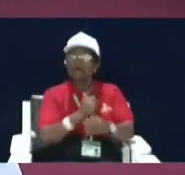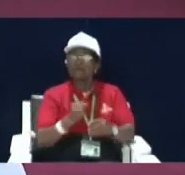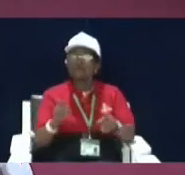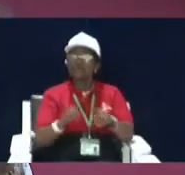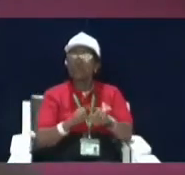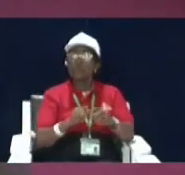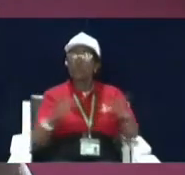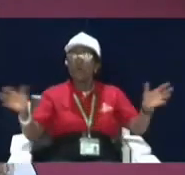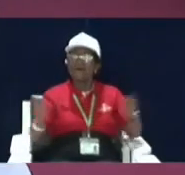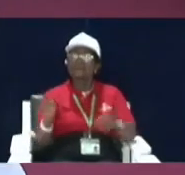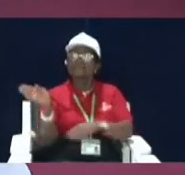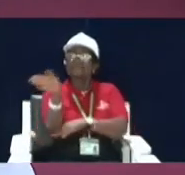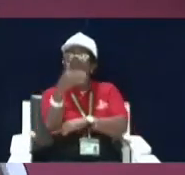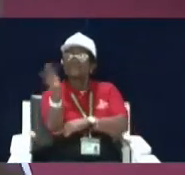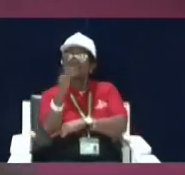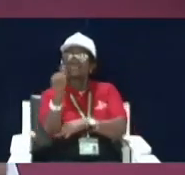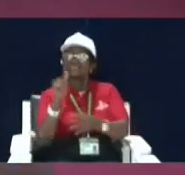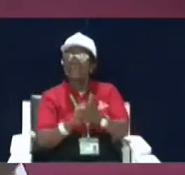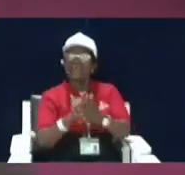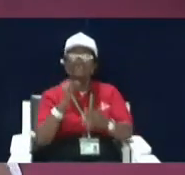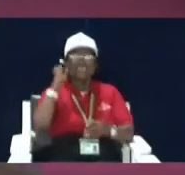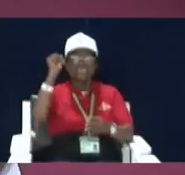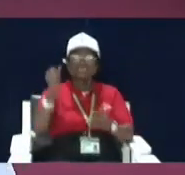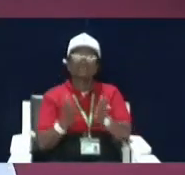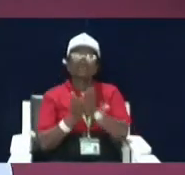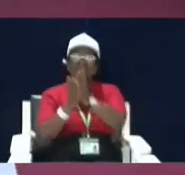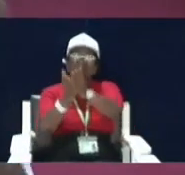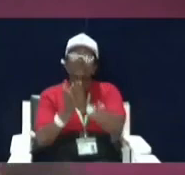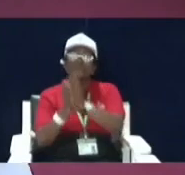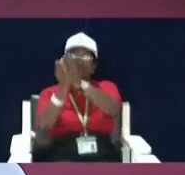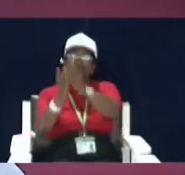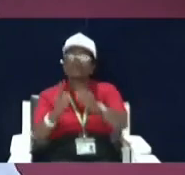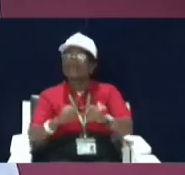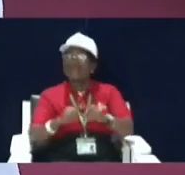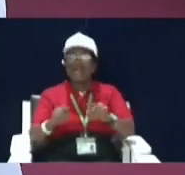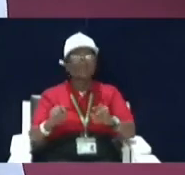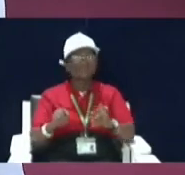it. He needed help. That's another wonder.